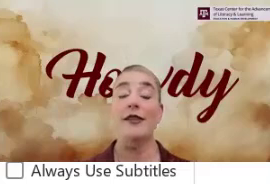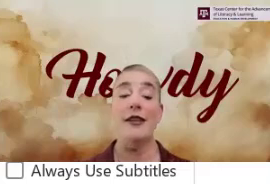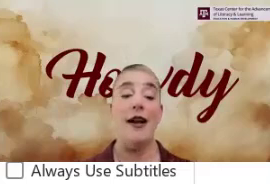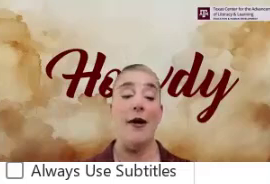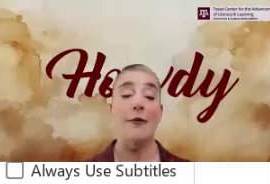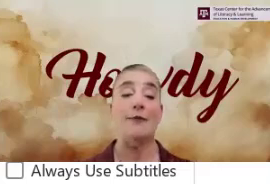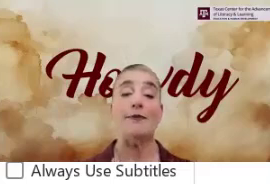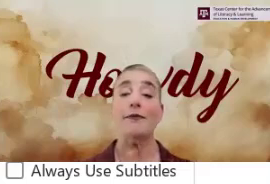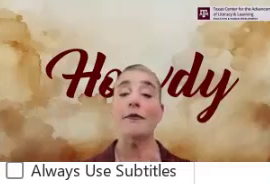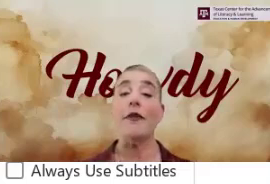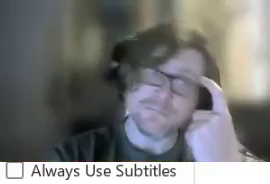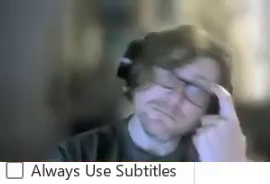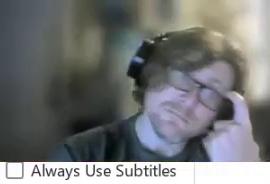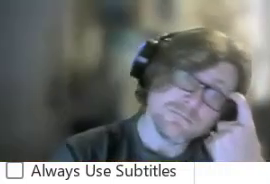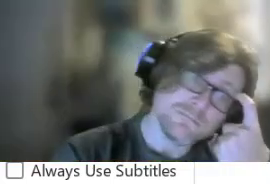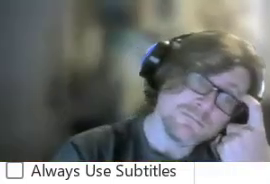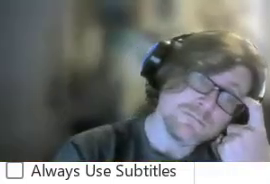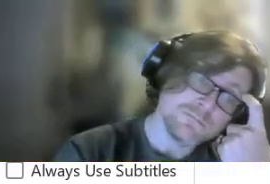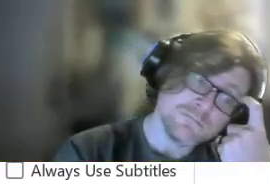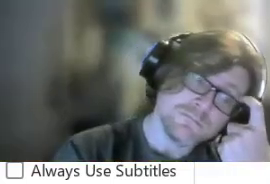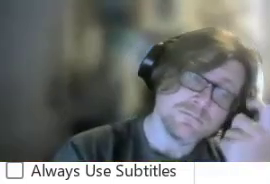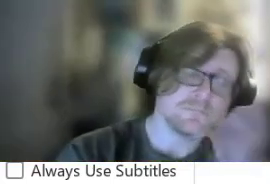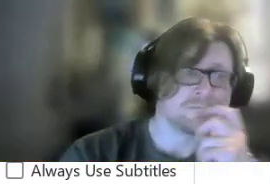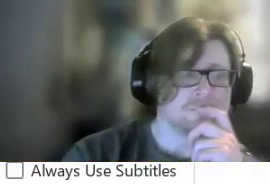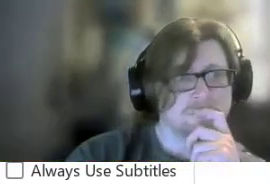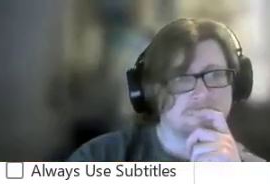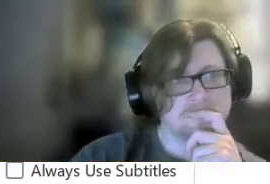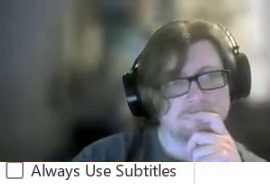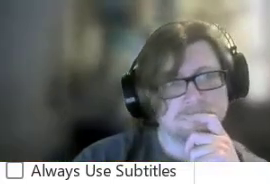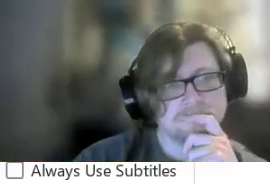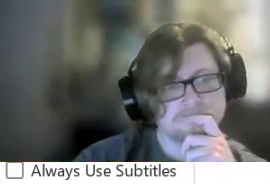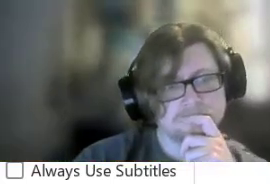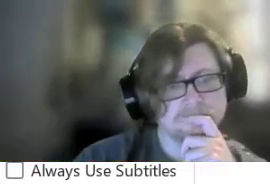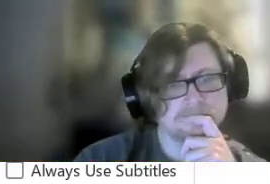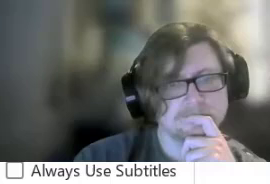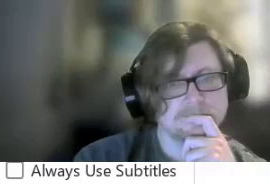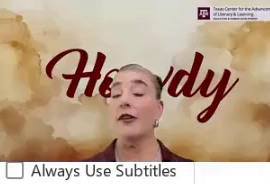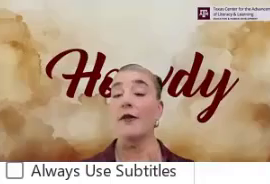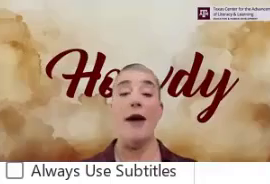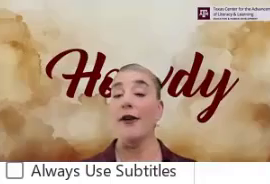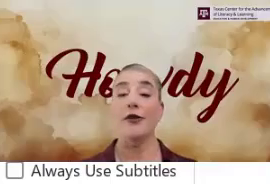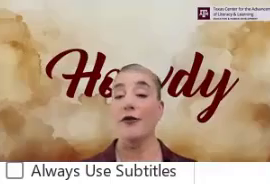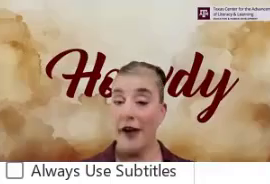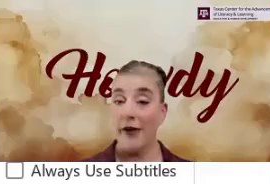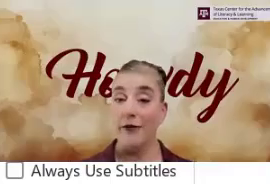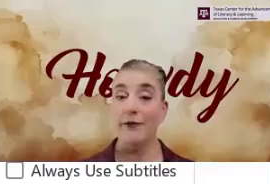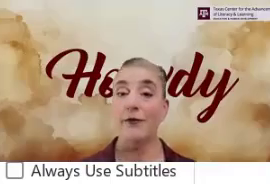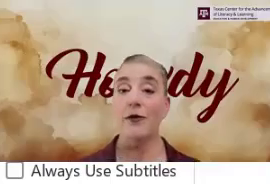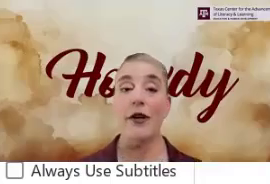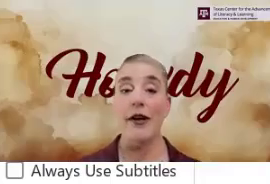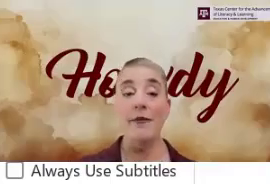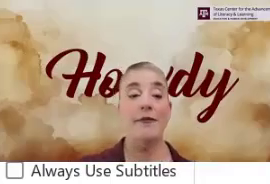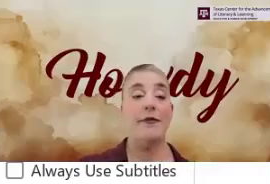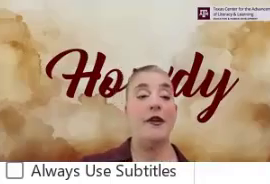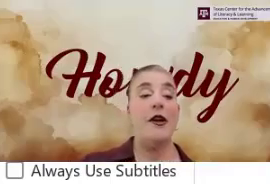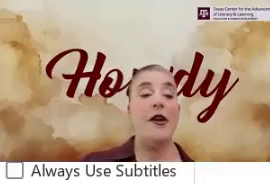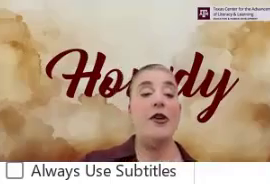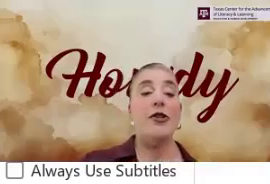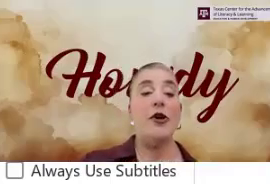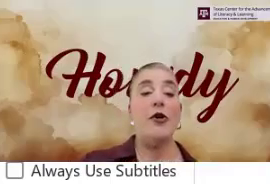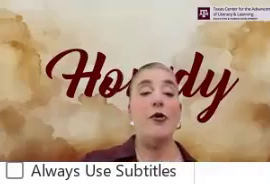We tested it out. But remember, if you reverse, it's going to pass or fail.